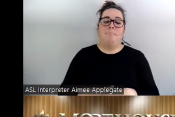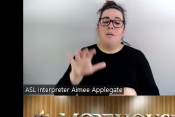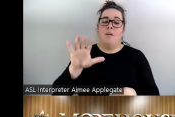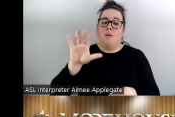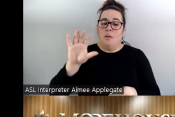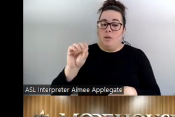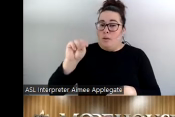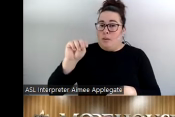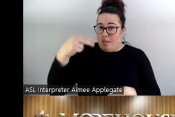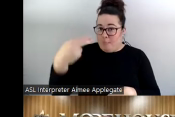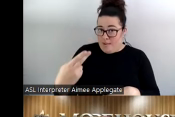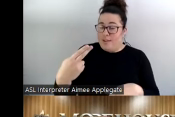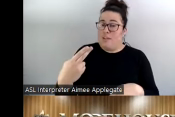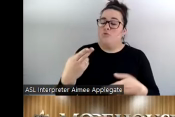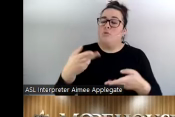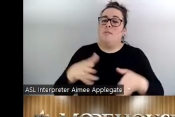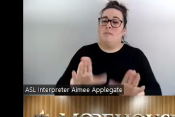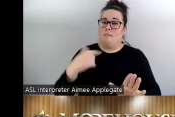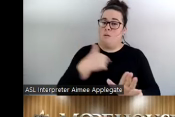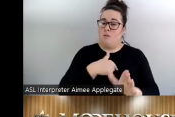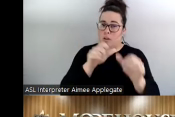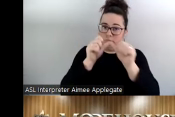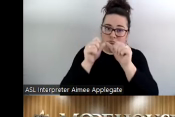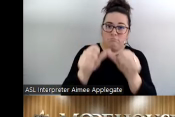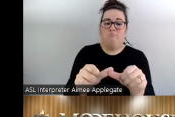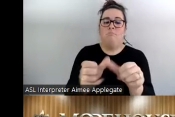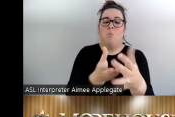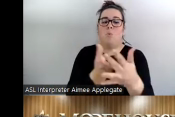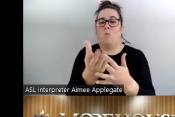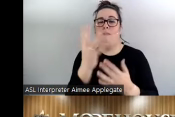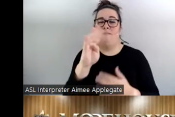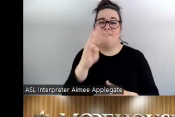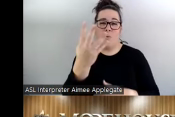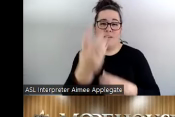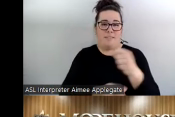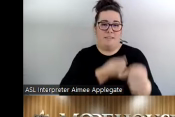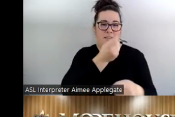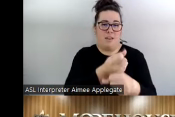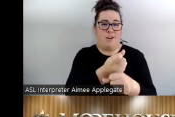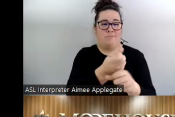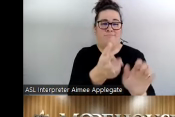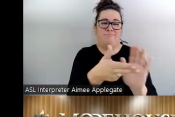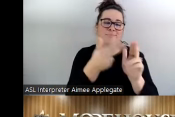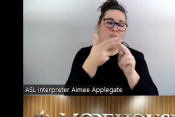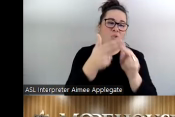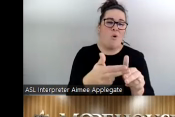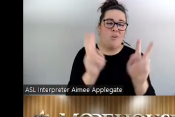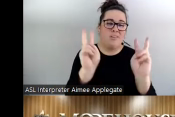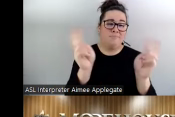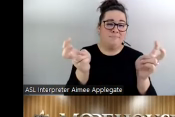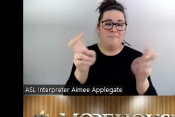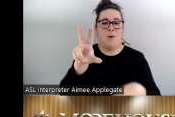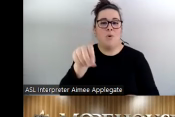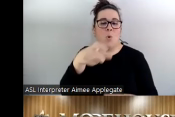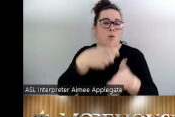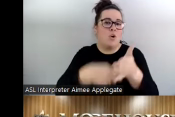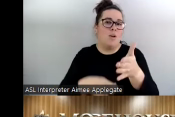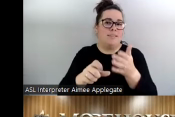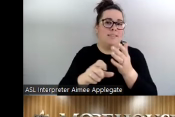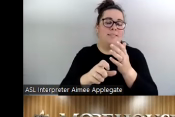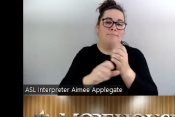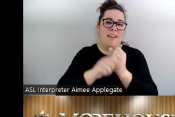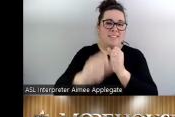authorization to continue through this fourth year as what we're calling, again, a no-cost extension year, to continue